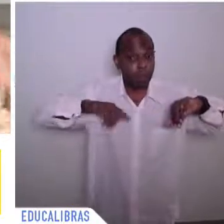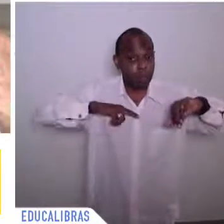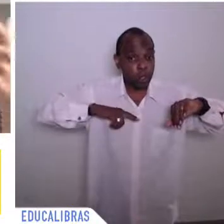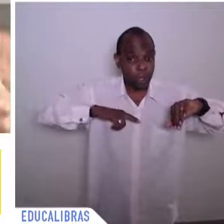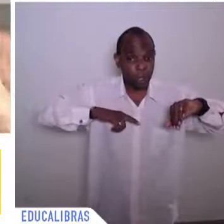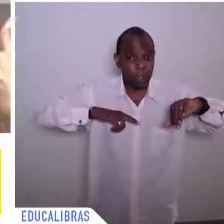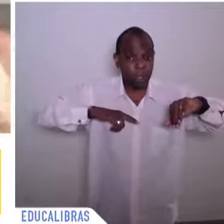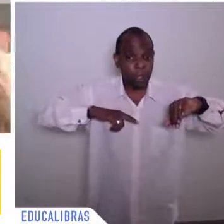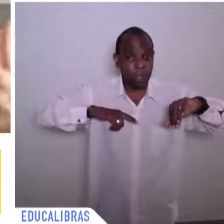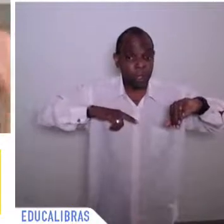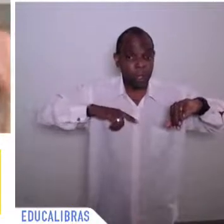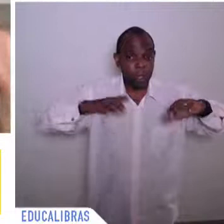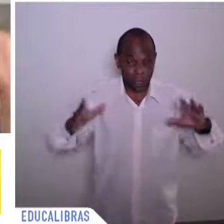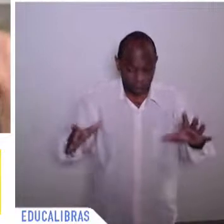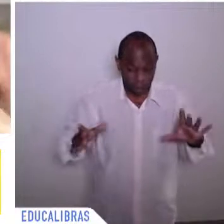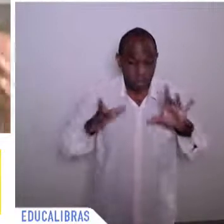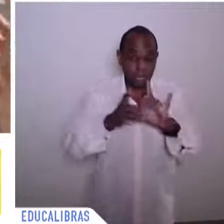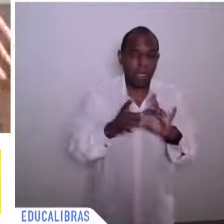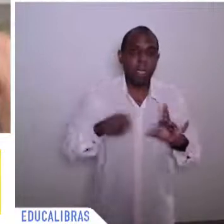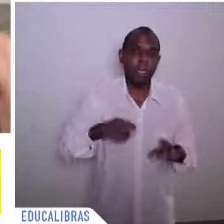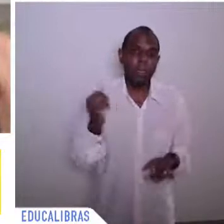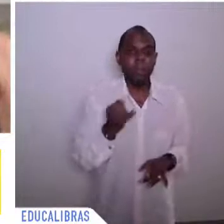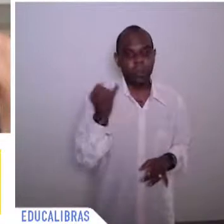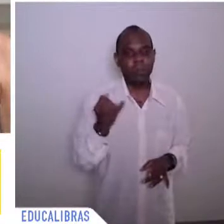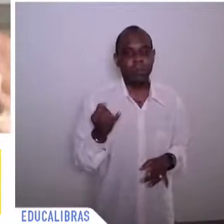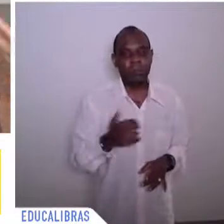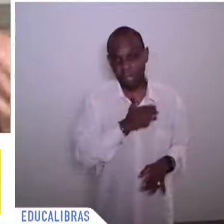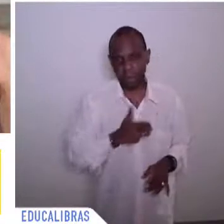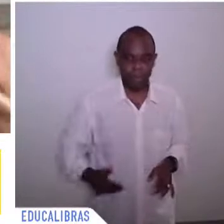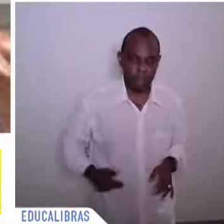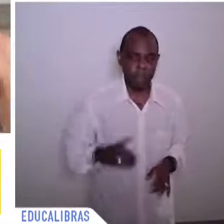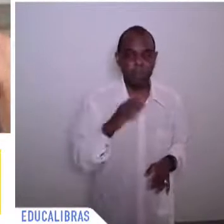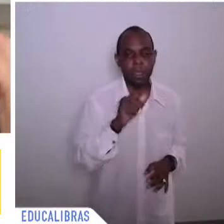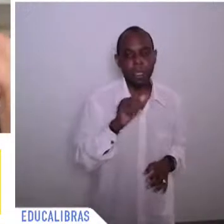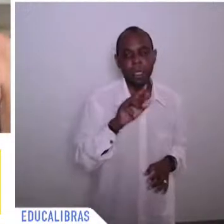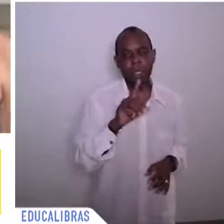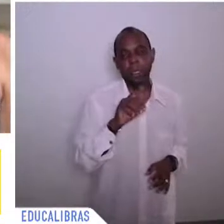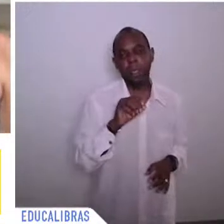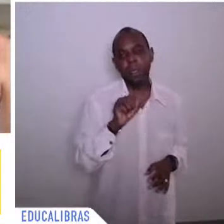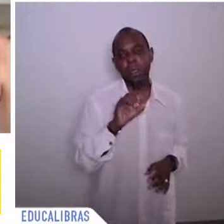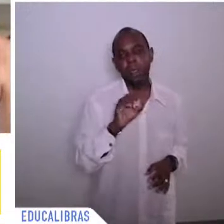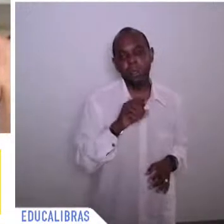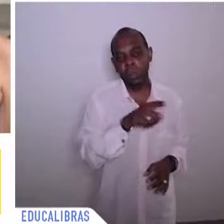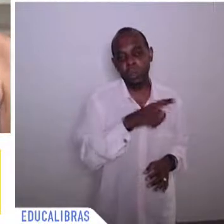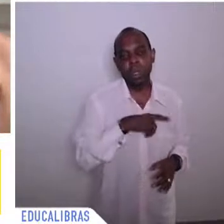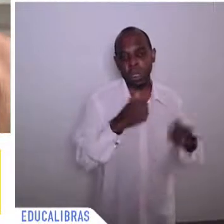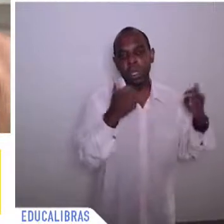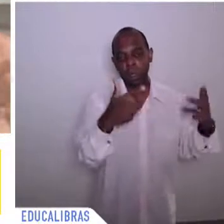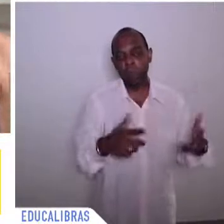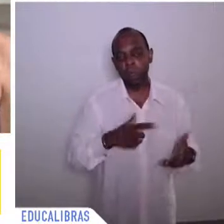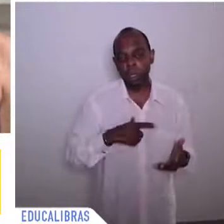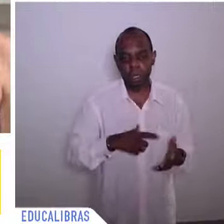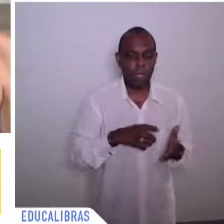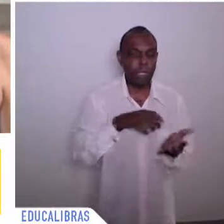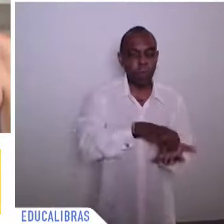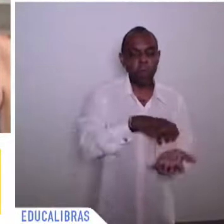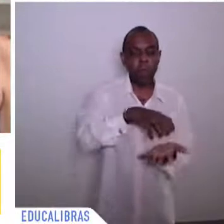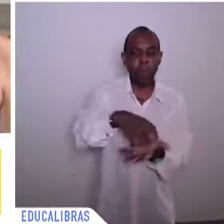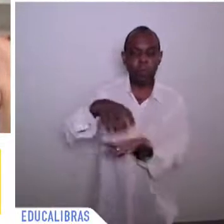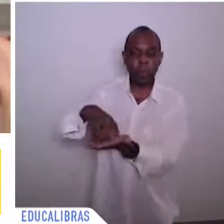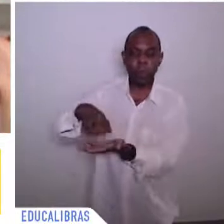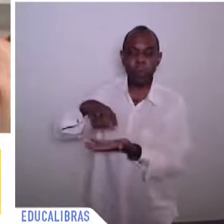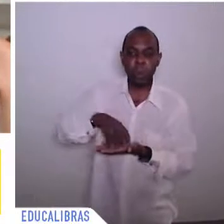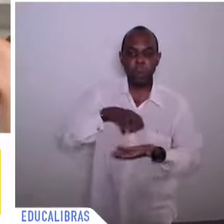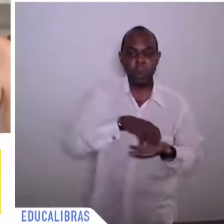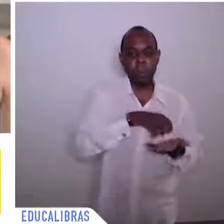time separated there. I agree with Minister that these manifestations have been taken over